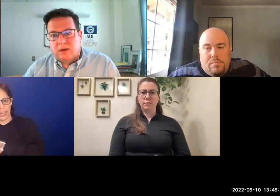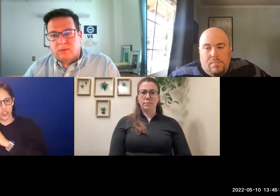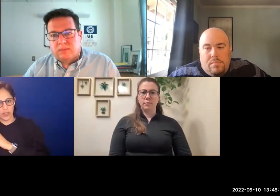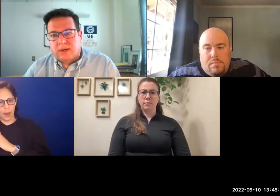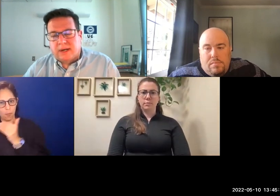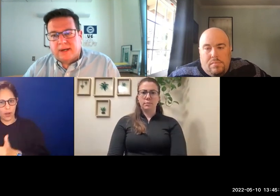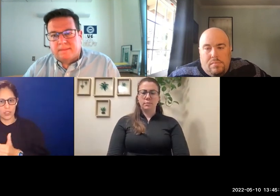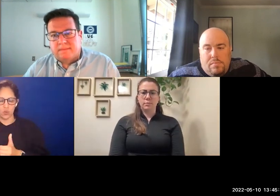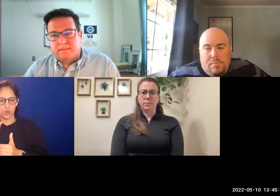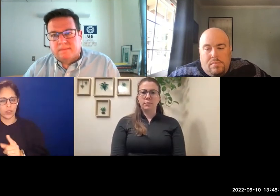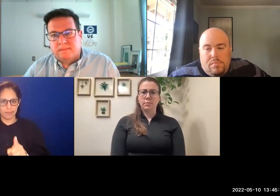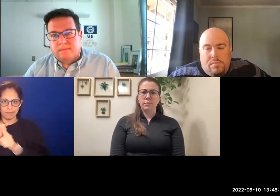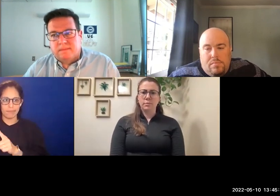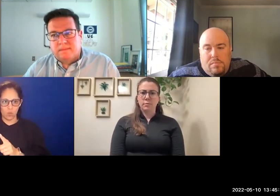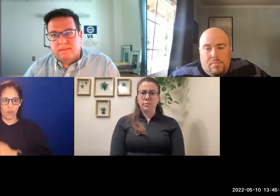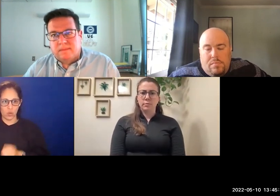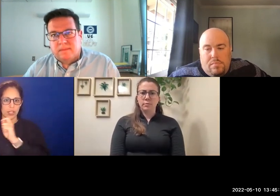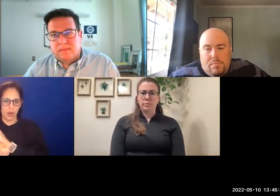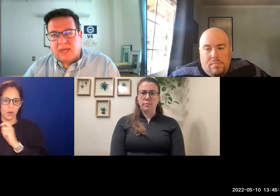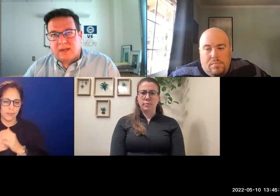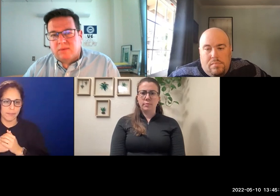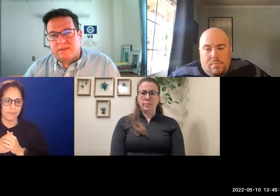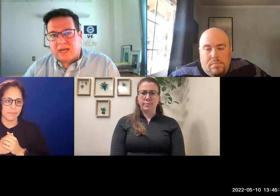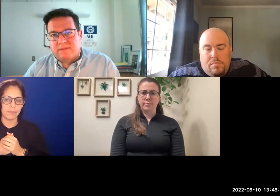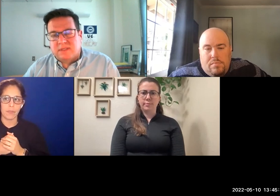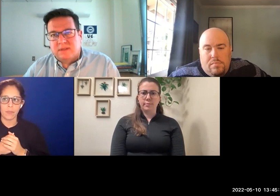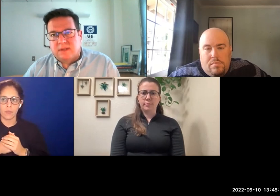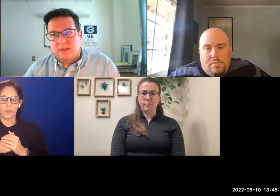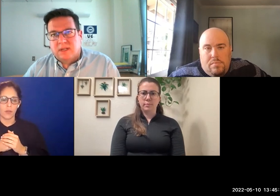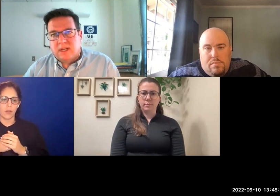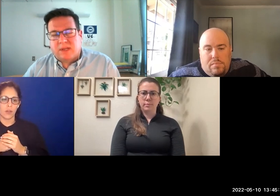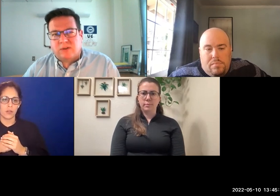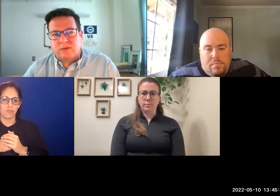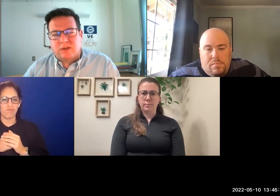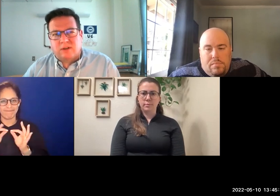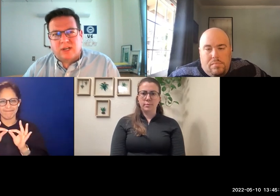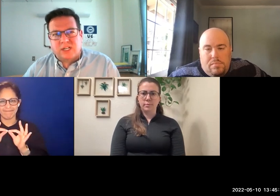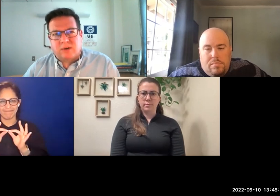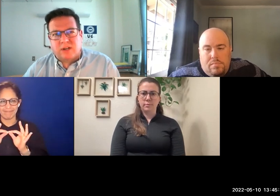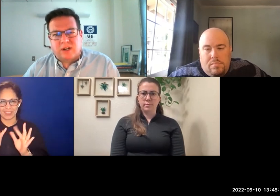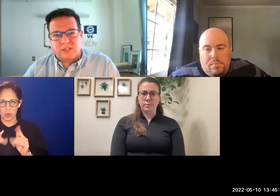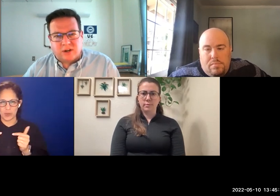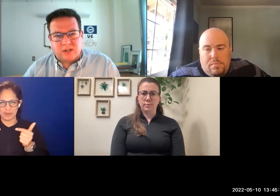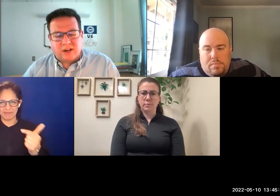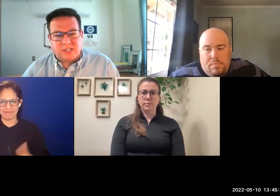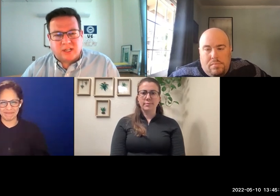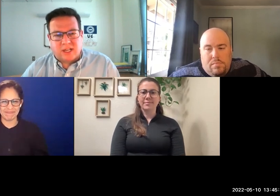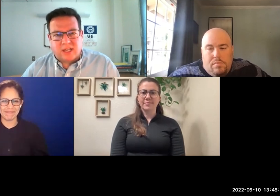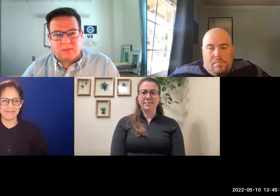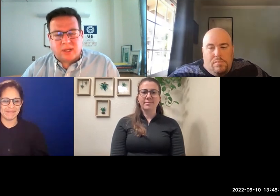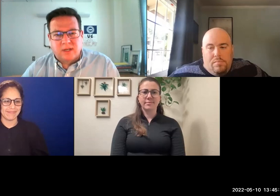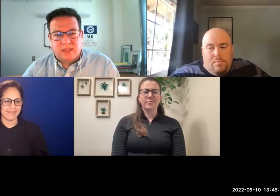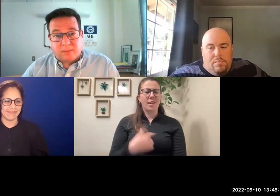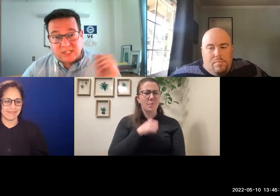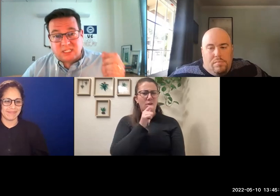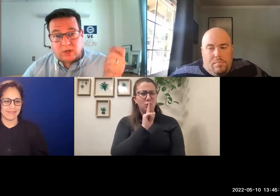I'm I'm not sure if I'm doing a great job at articulating